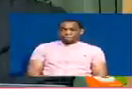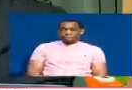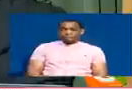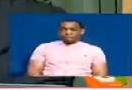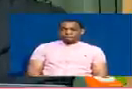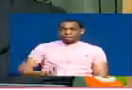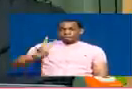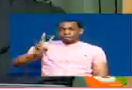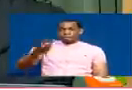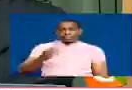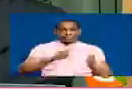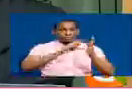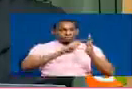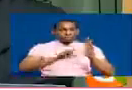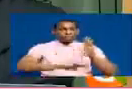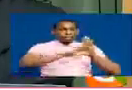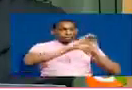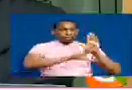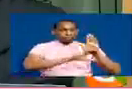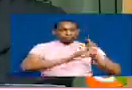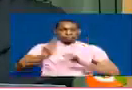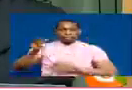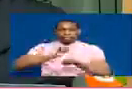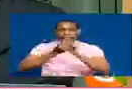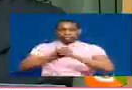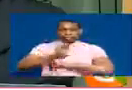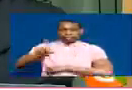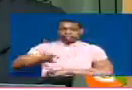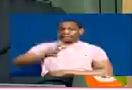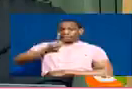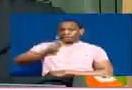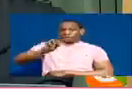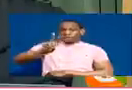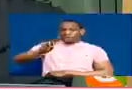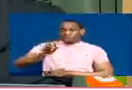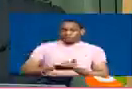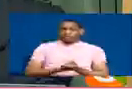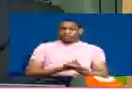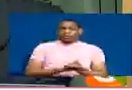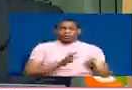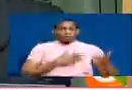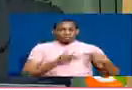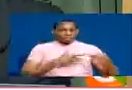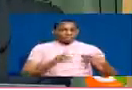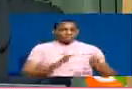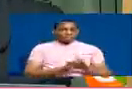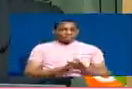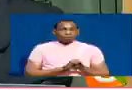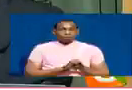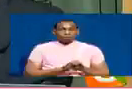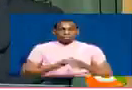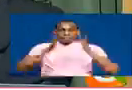the second schedule to the Constitution of Kenya Amendment Bill 2020, insofar as it purports